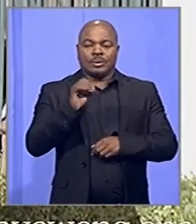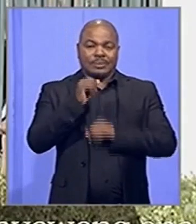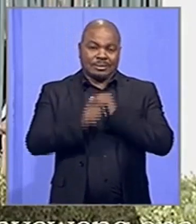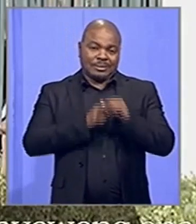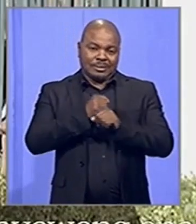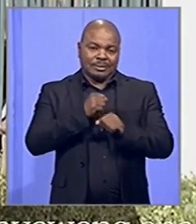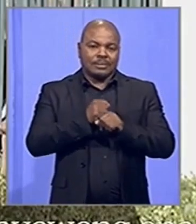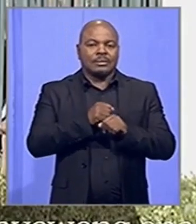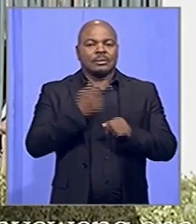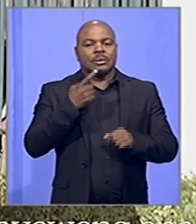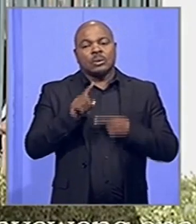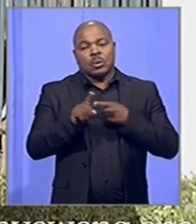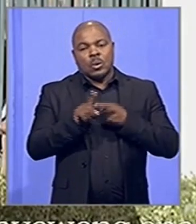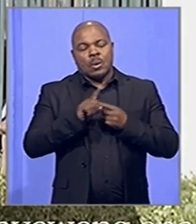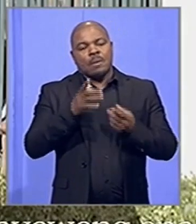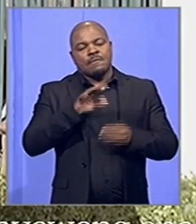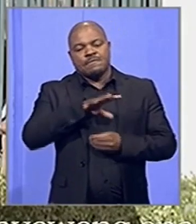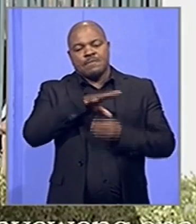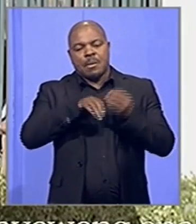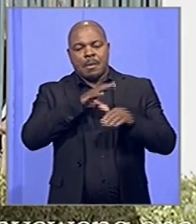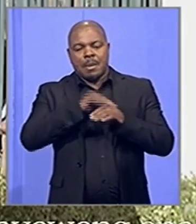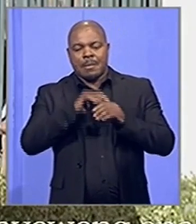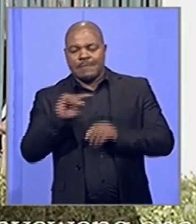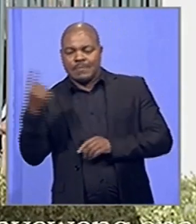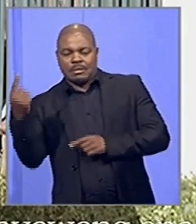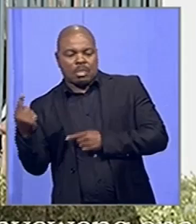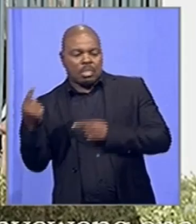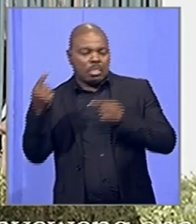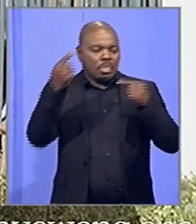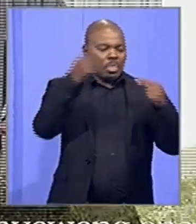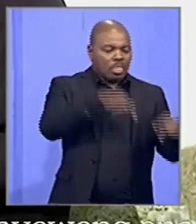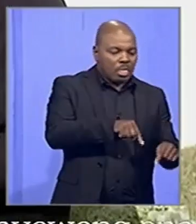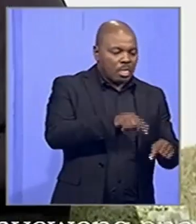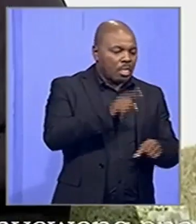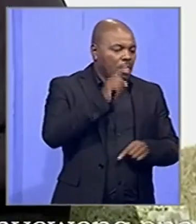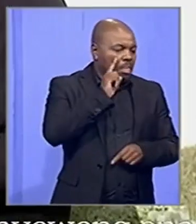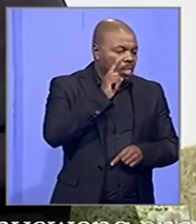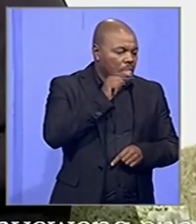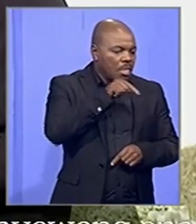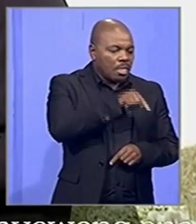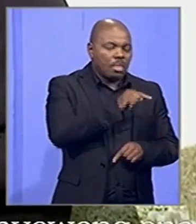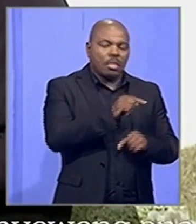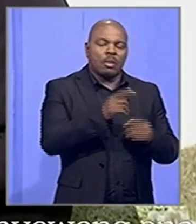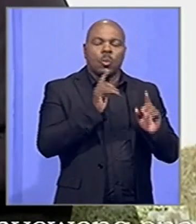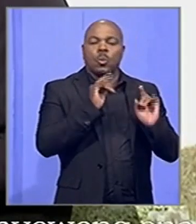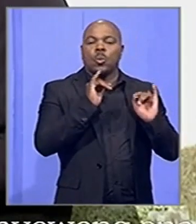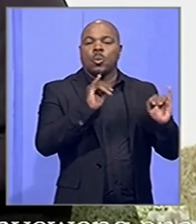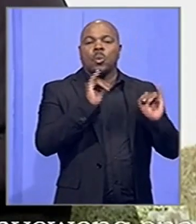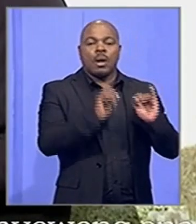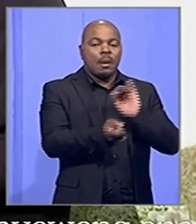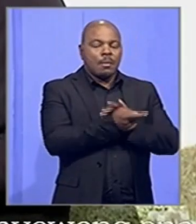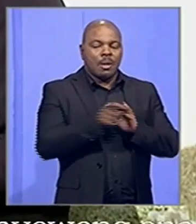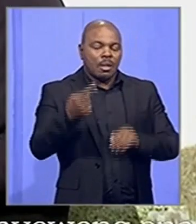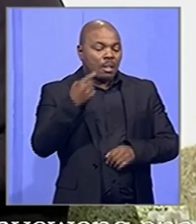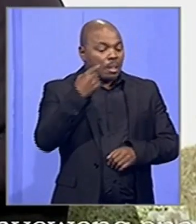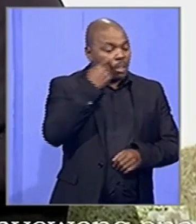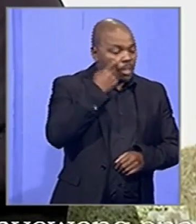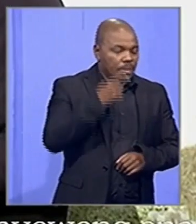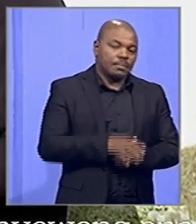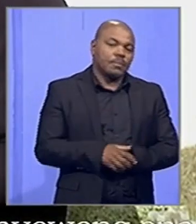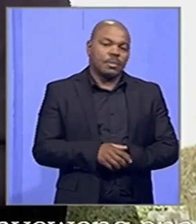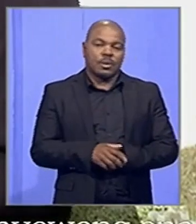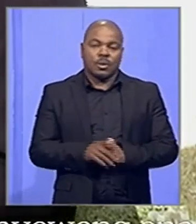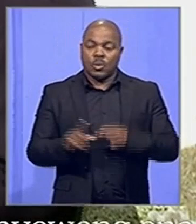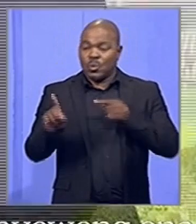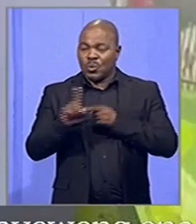ke setho sa pele sa lelapa se ileng sa fihla ka mora hore ketsahalo ena e bohloko e etsahale. O ile